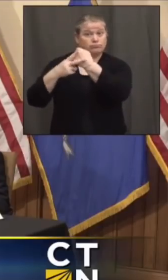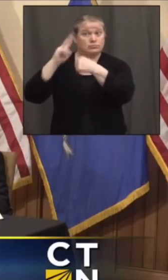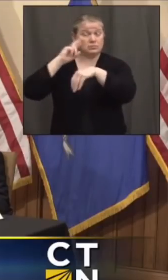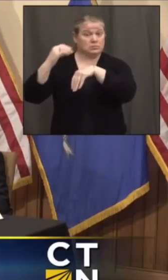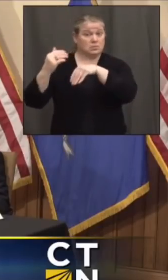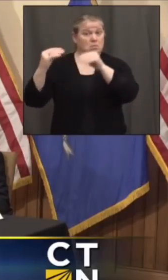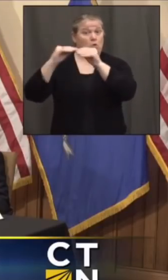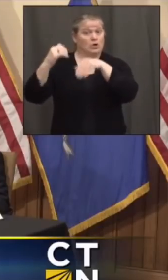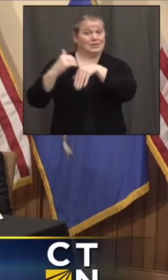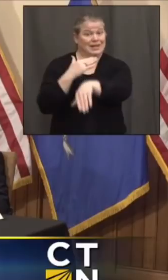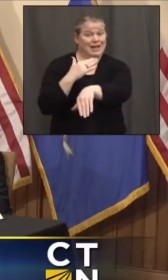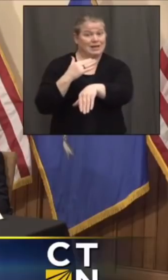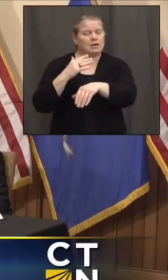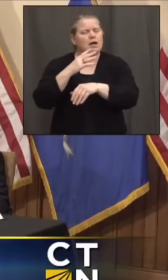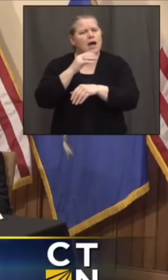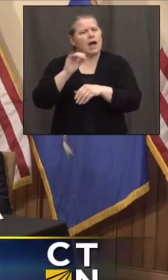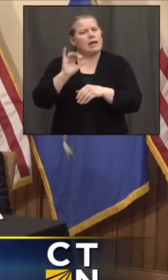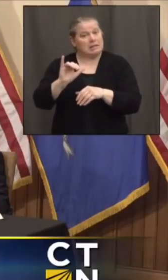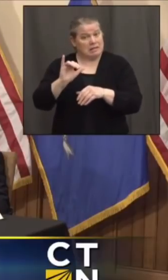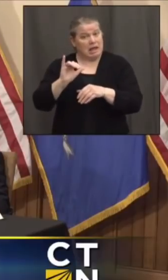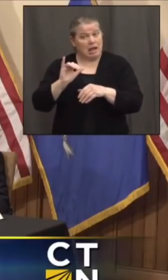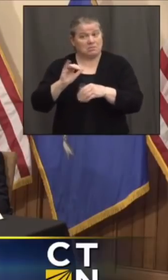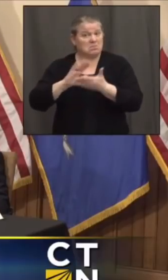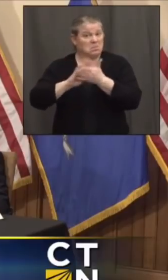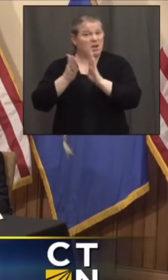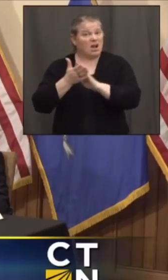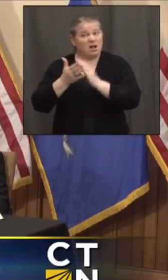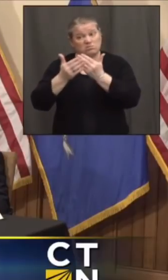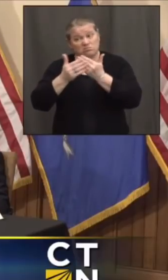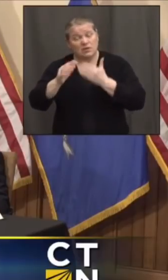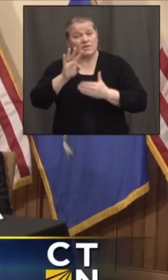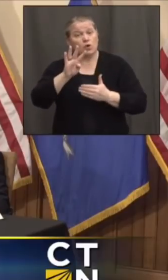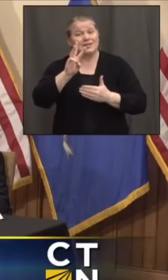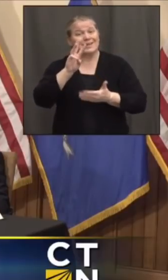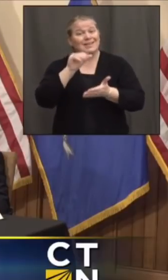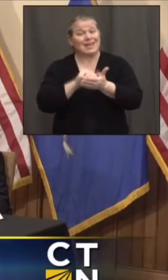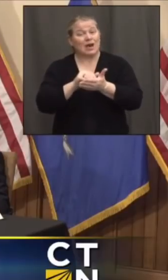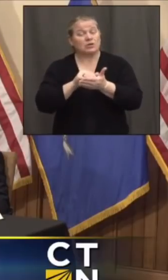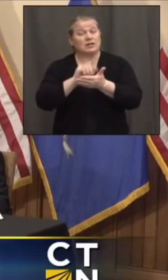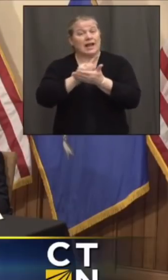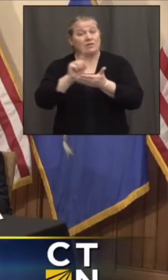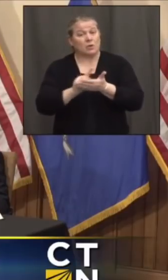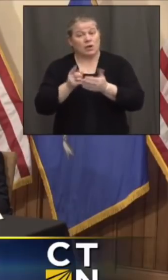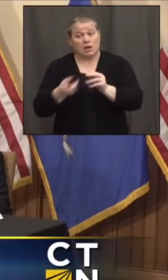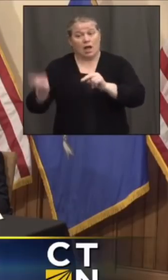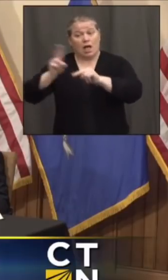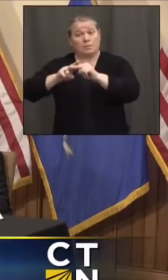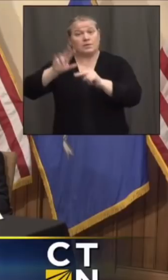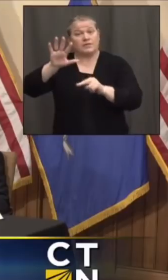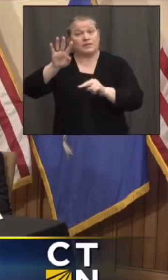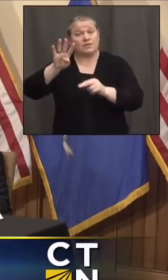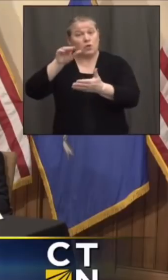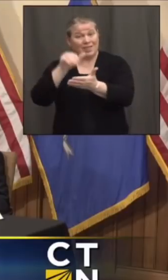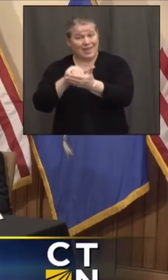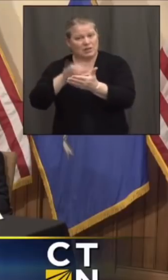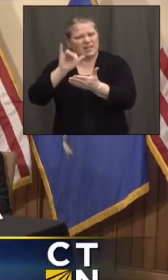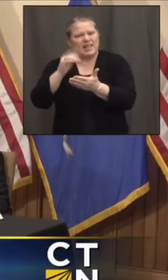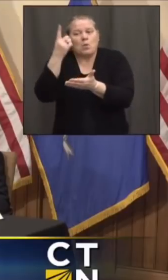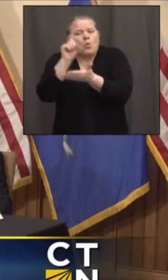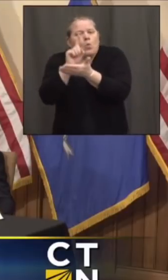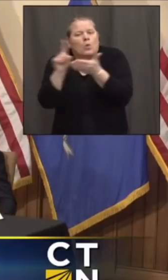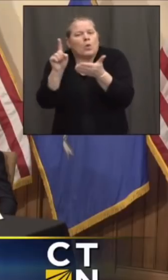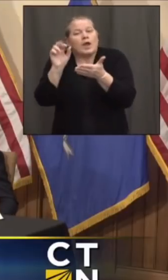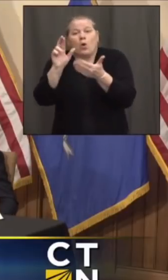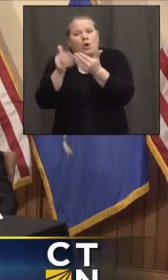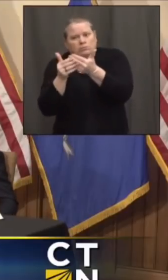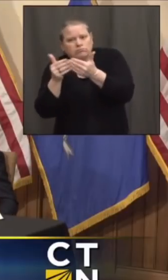new norm, this jump from 46,000 doses a week to 54,000? Or is that just for next week? You're expecting